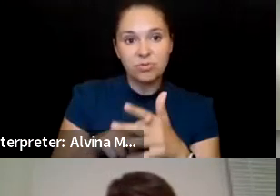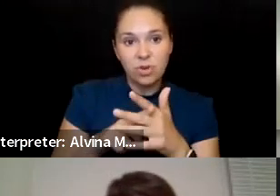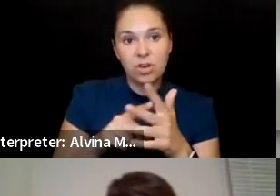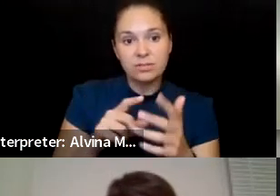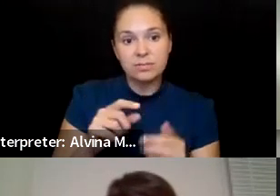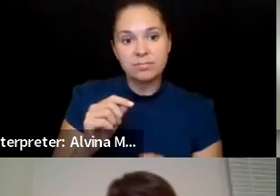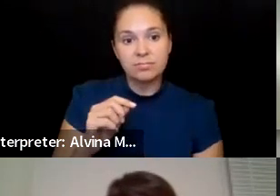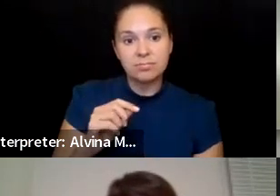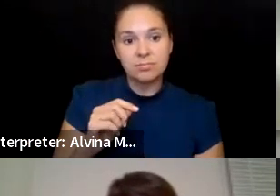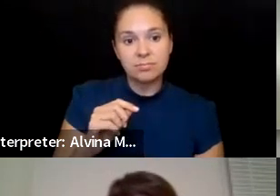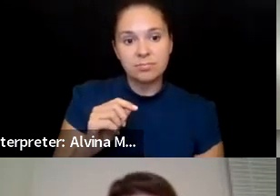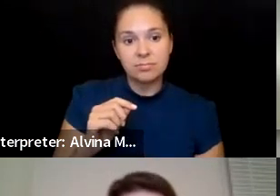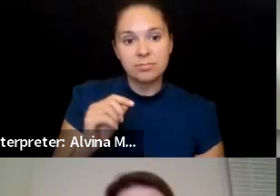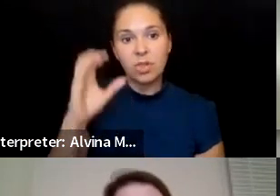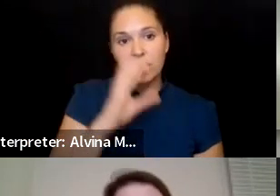looking.